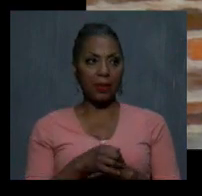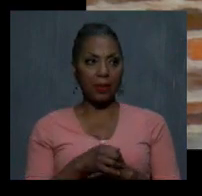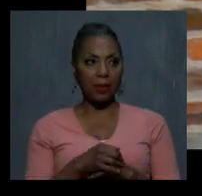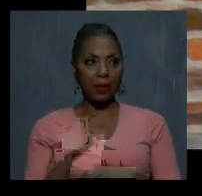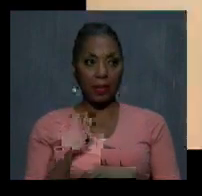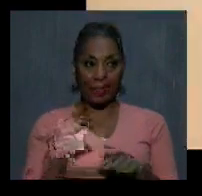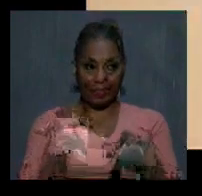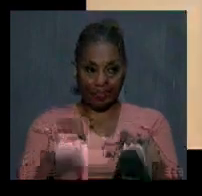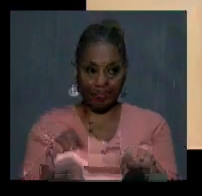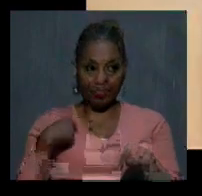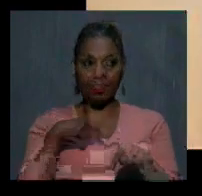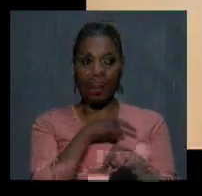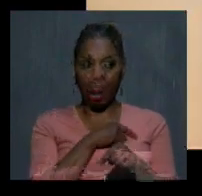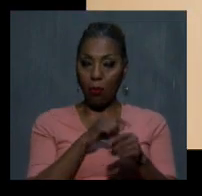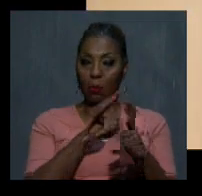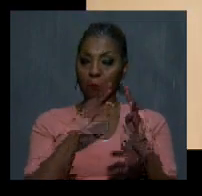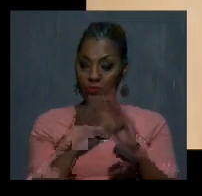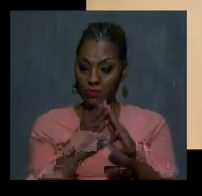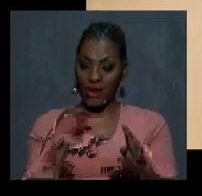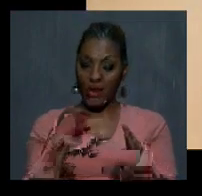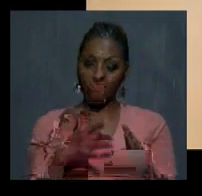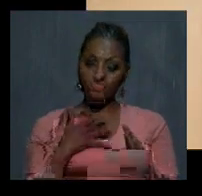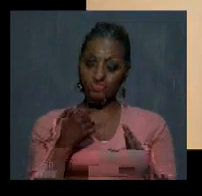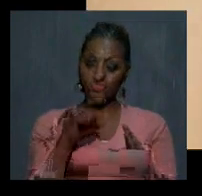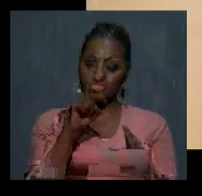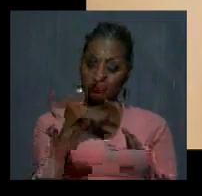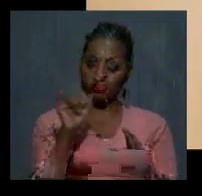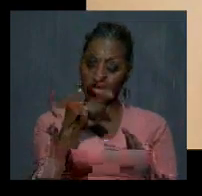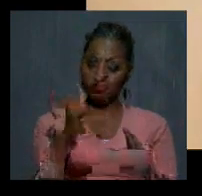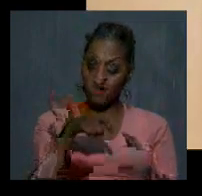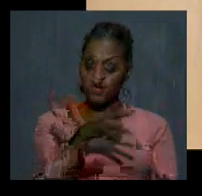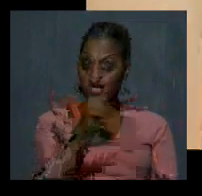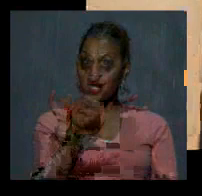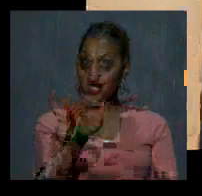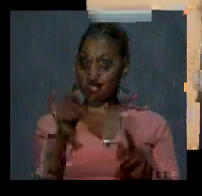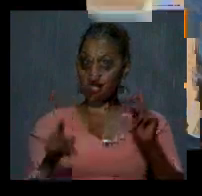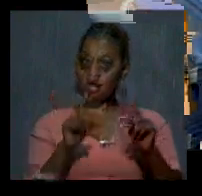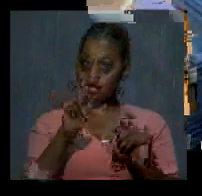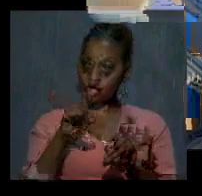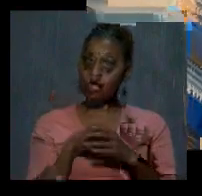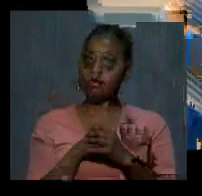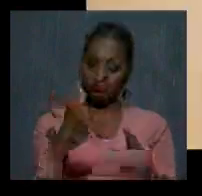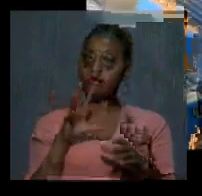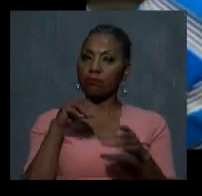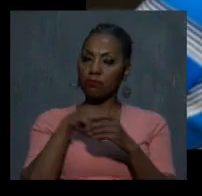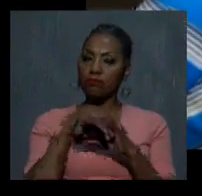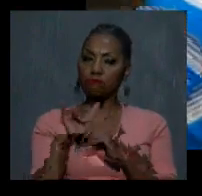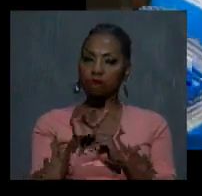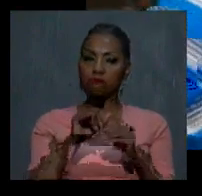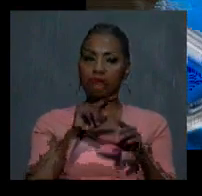doing that, and I feel like I should be this community